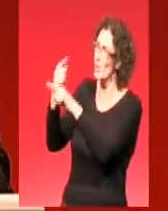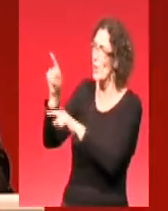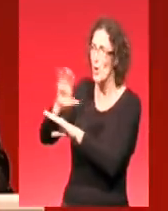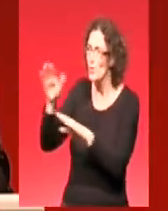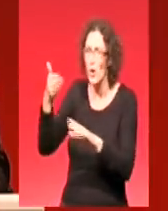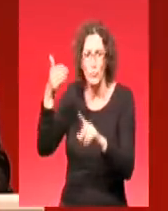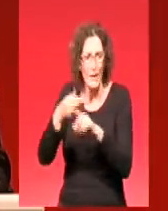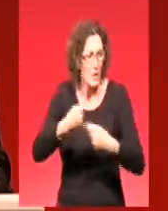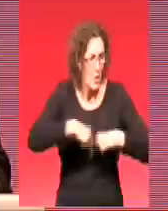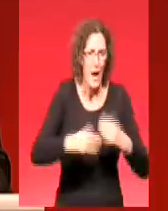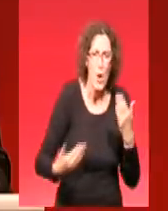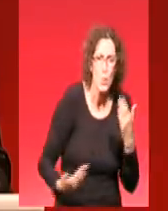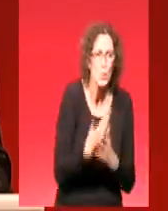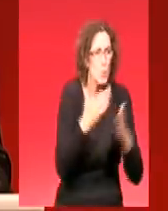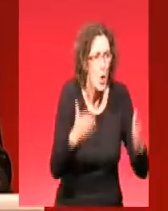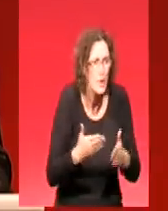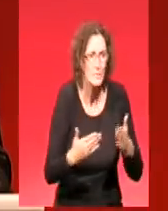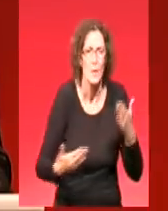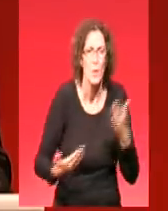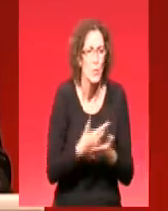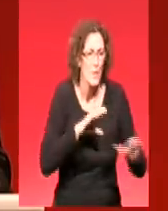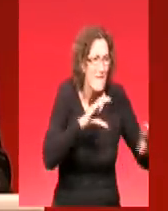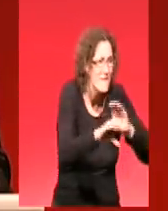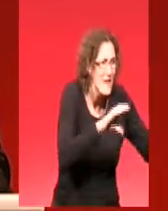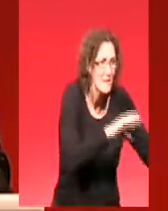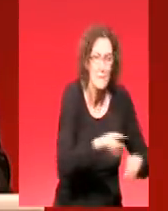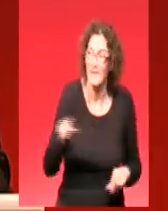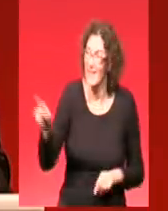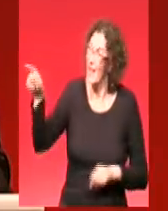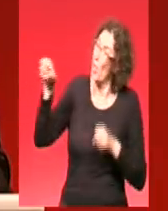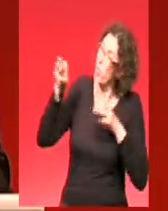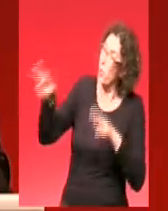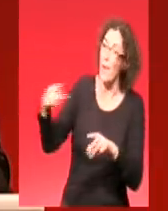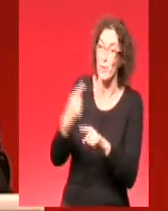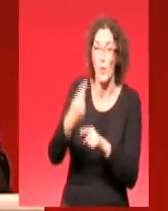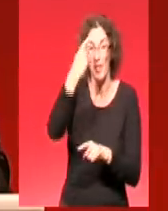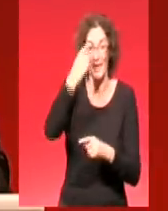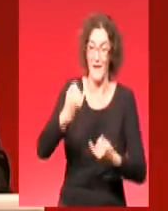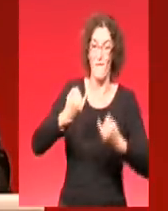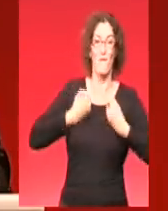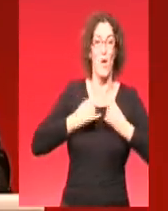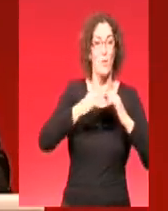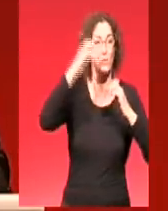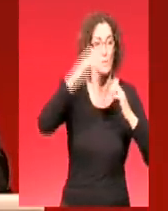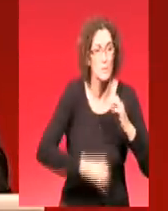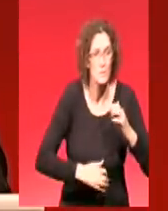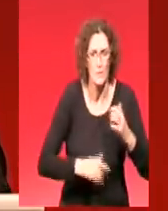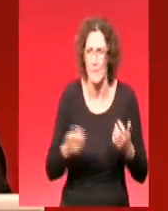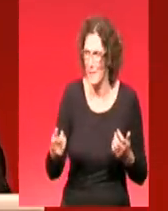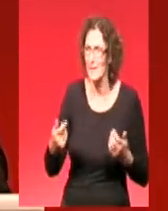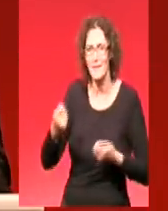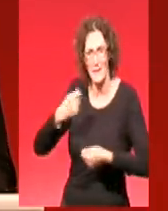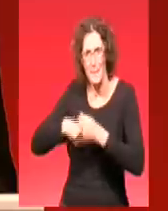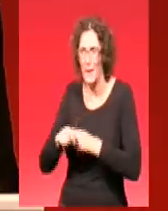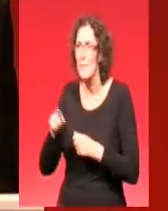economy to the brink of disaster. Borrowing has soared here, as around the world, as a result of the economic collapse. Tax receipts fell as